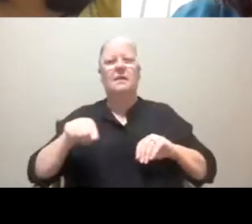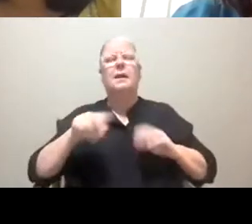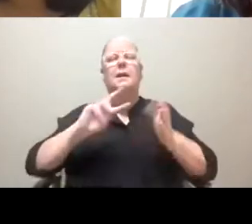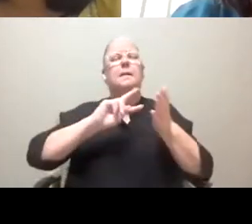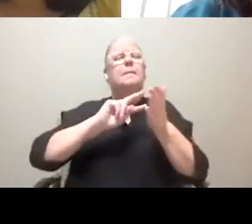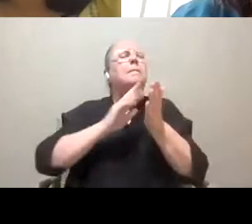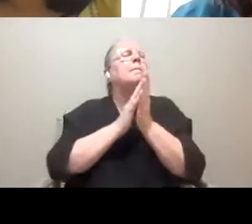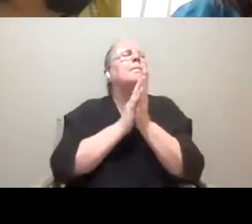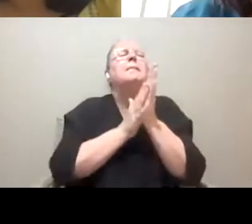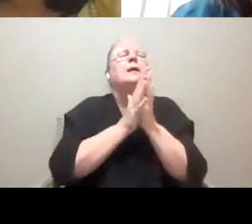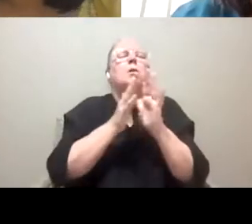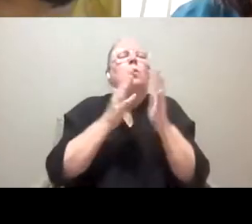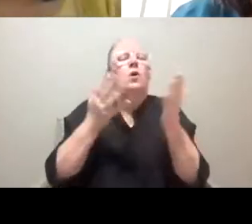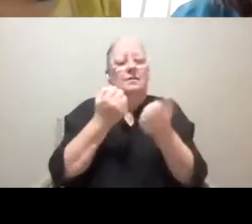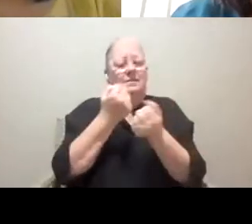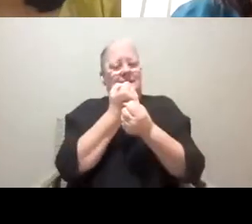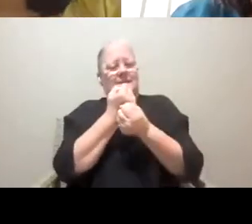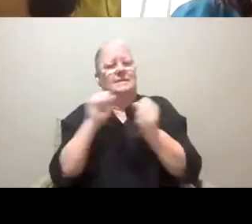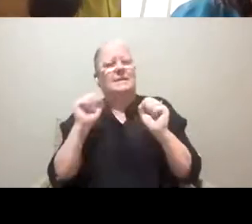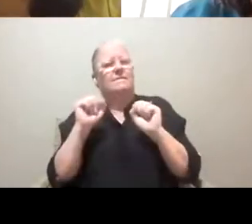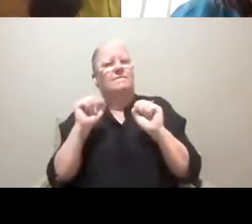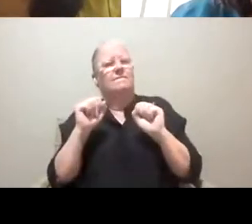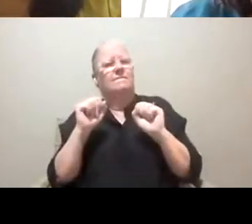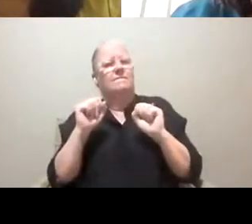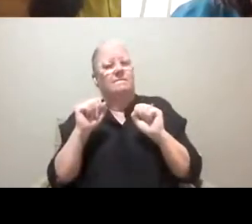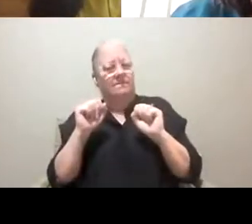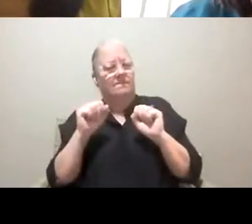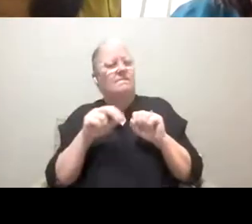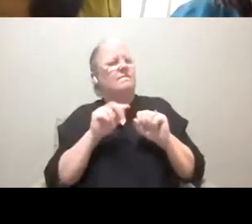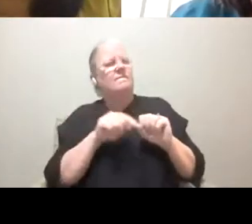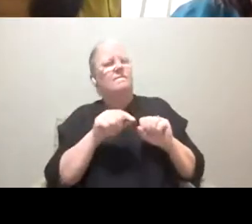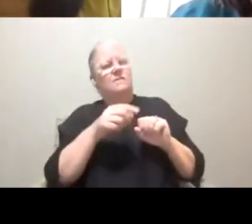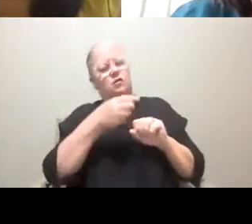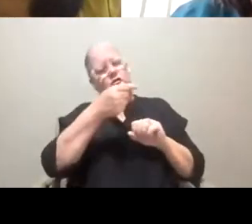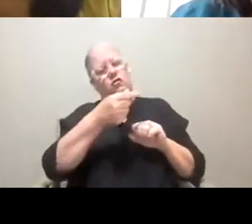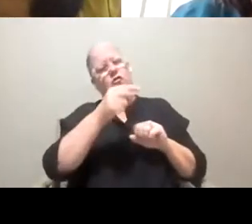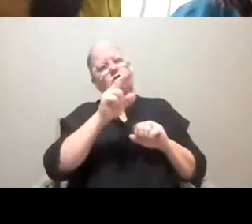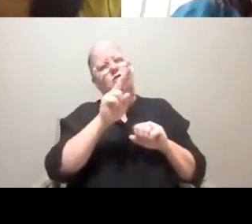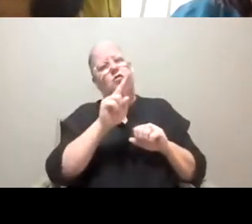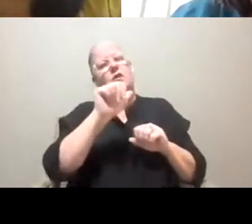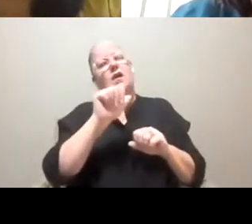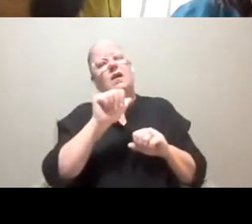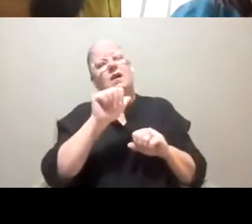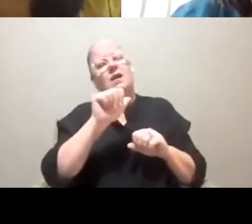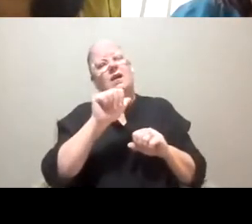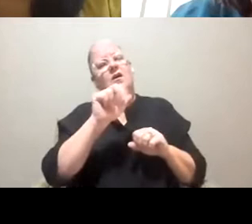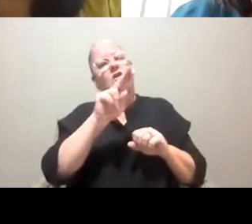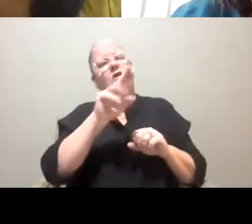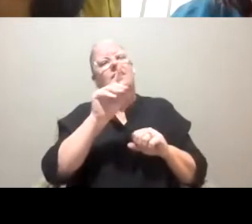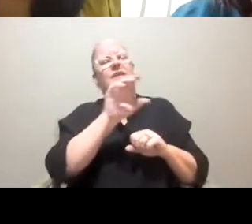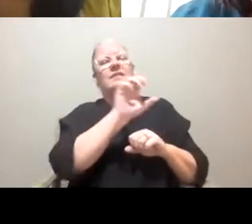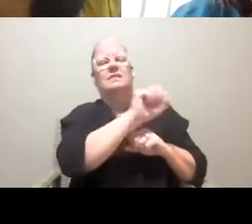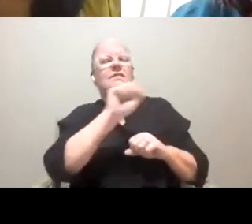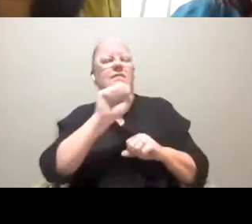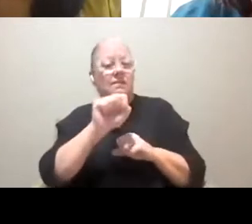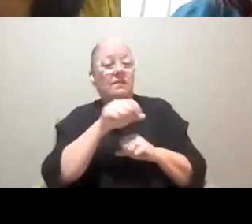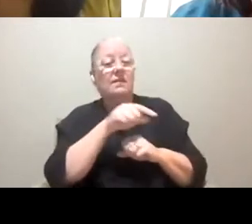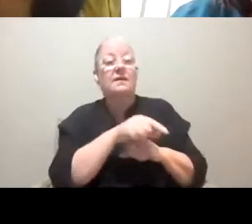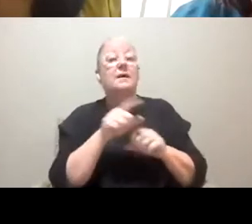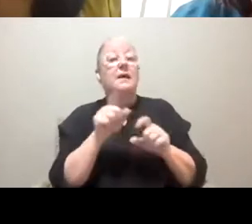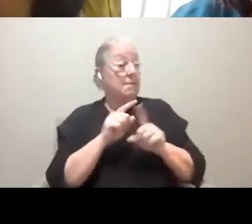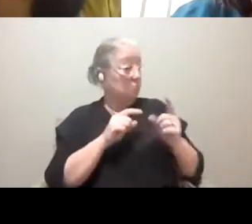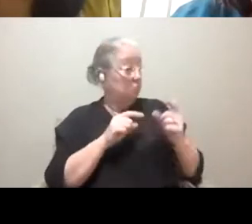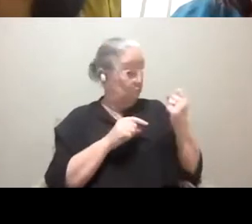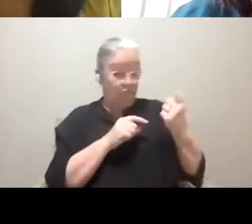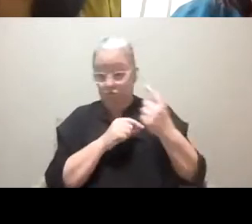to reach so that they can transfer that information to other people, to other members of the same category when they go out there. And you